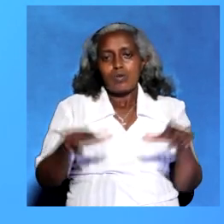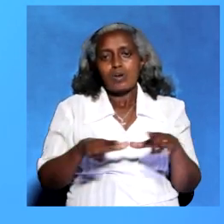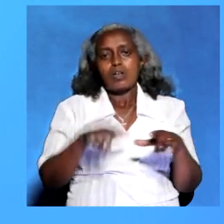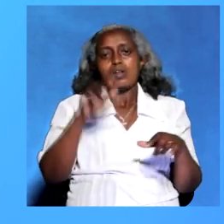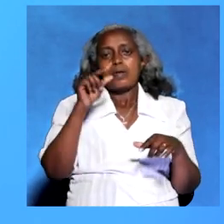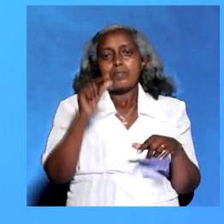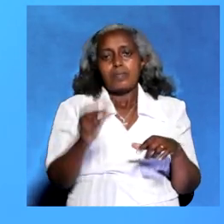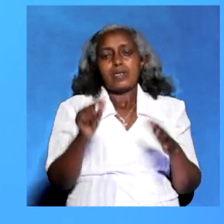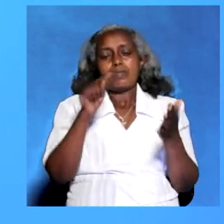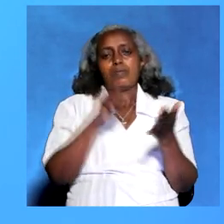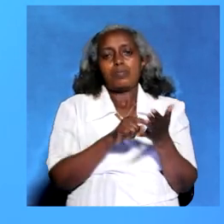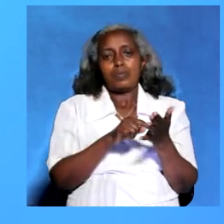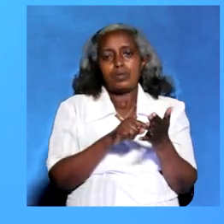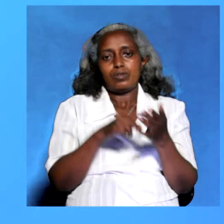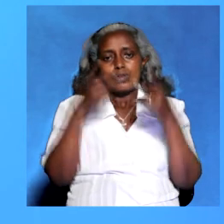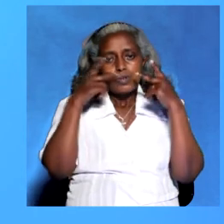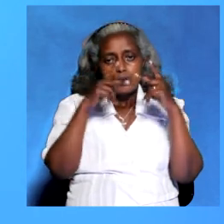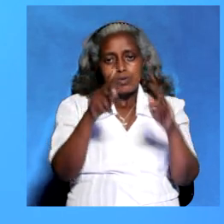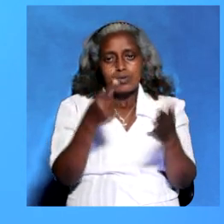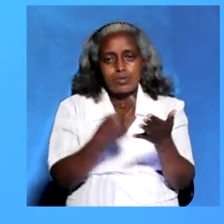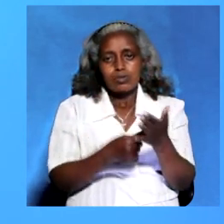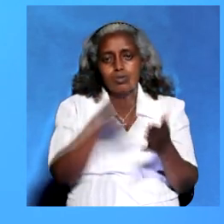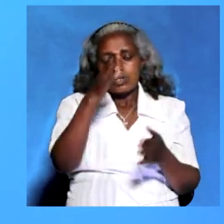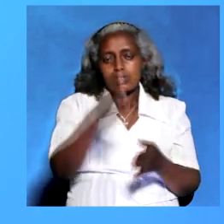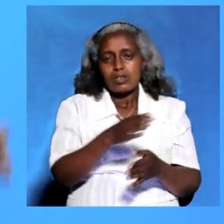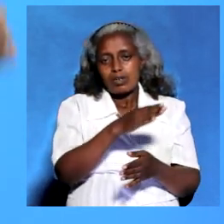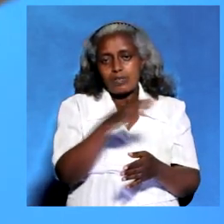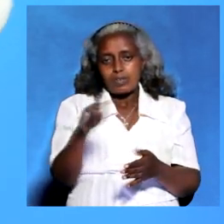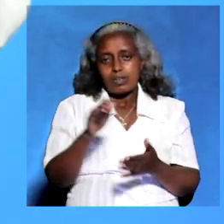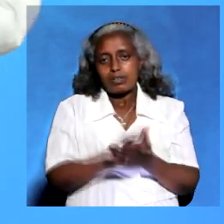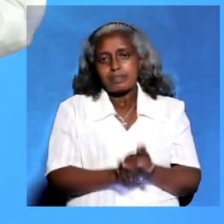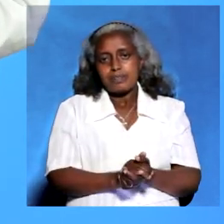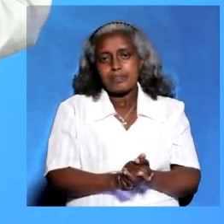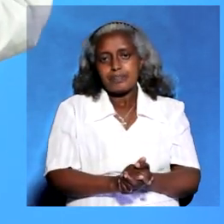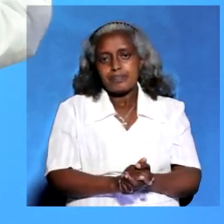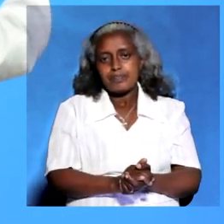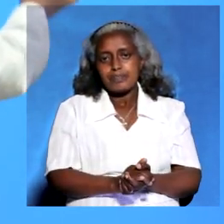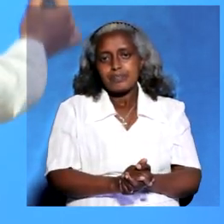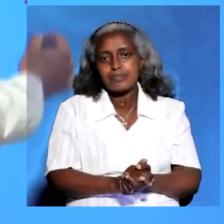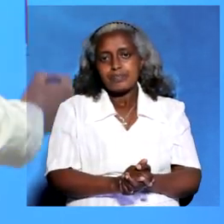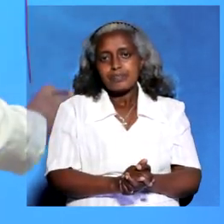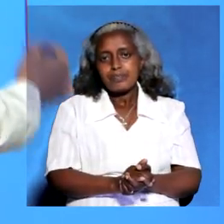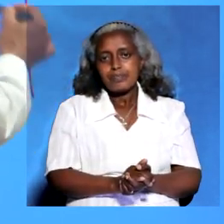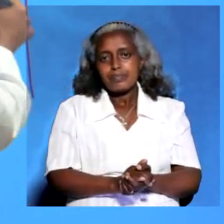minimum point. Look this one graphically.